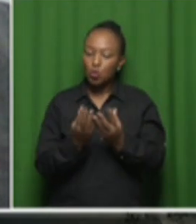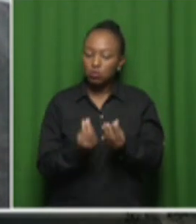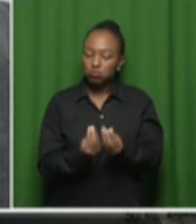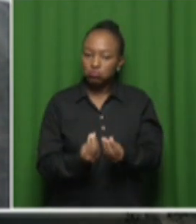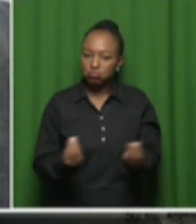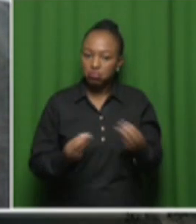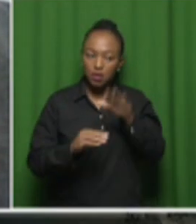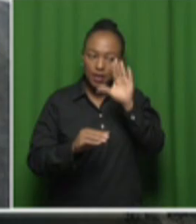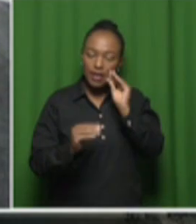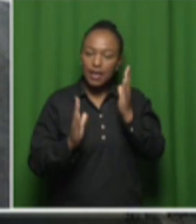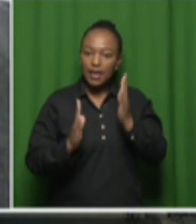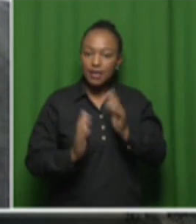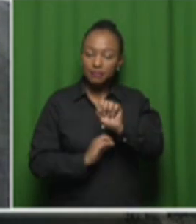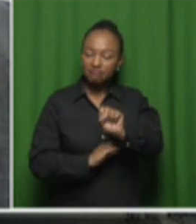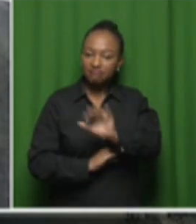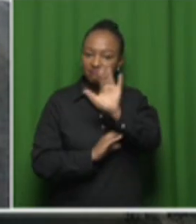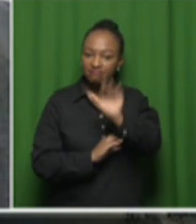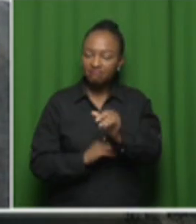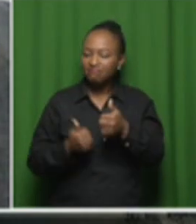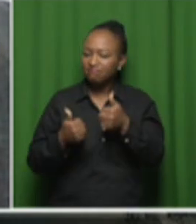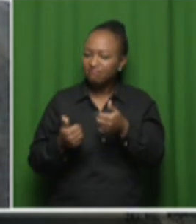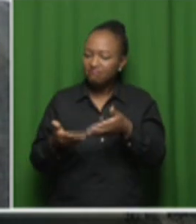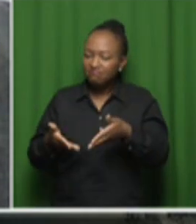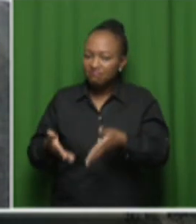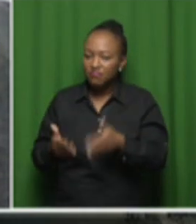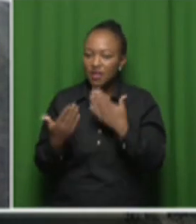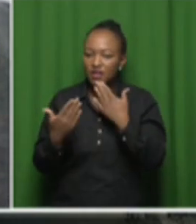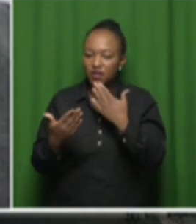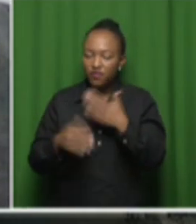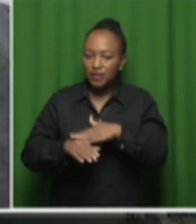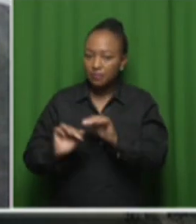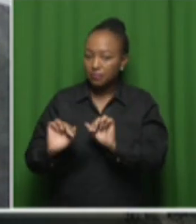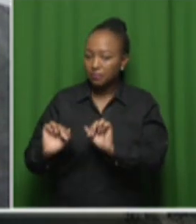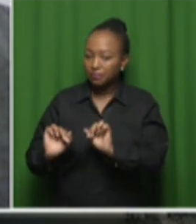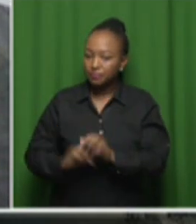learners in South Africa. Siyabonga, it's a pleasure to have you. Thank you very, very much for your time.